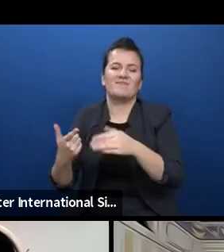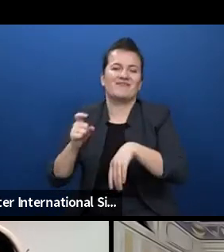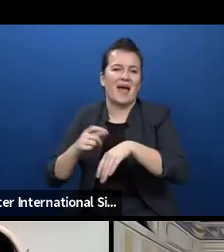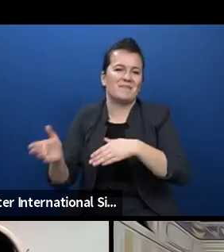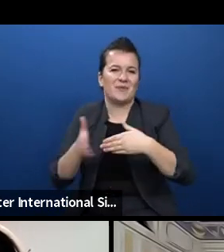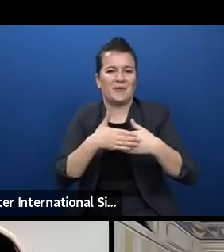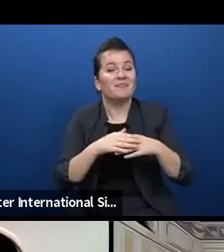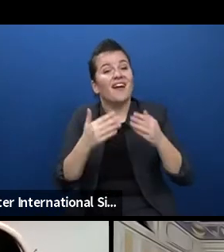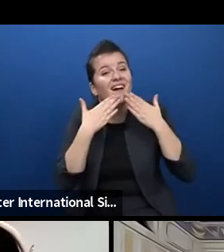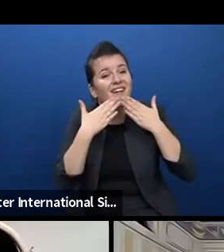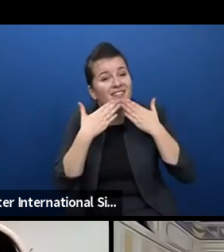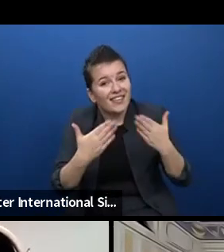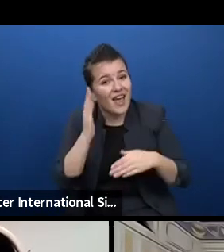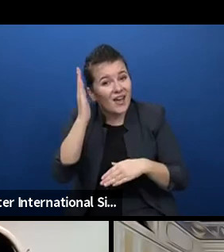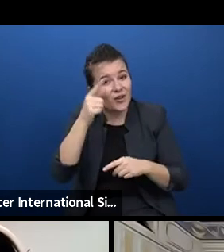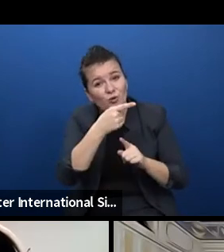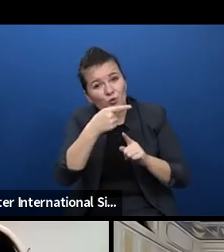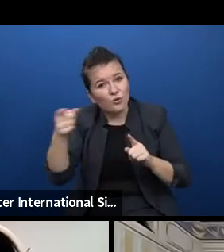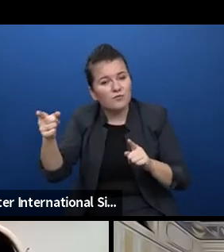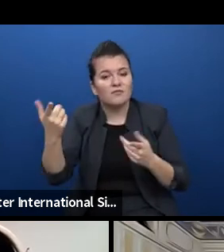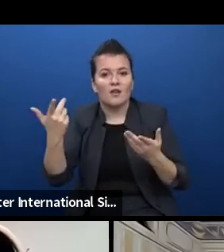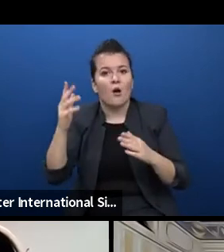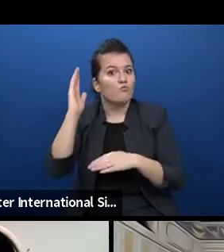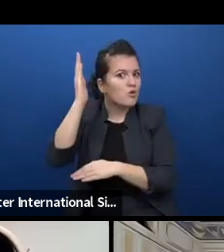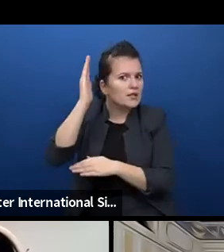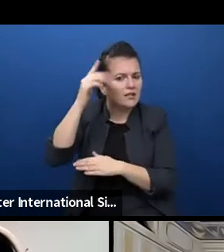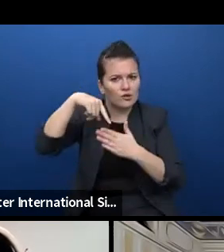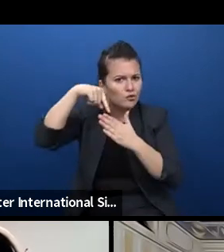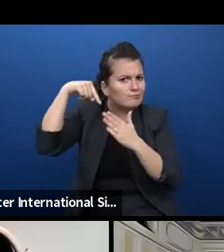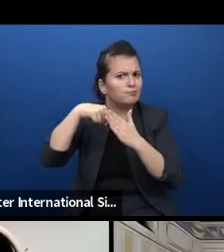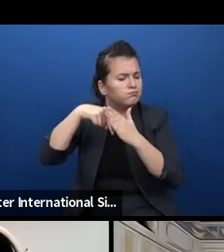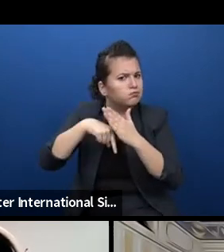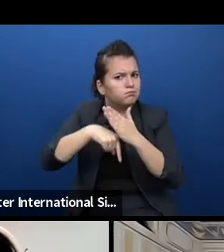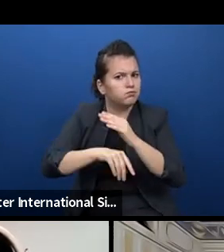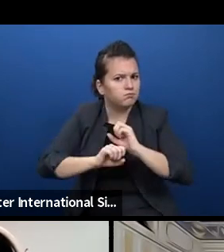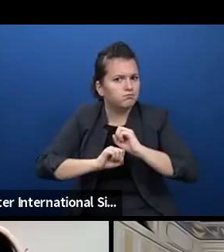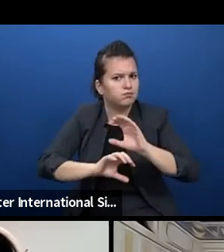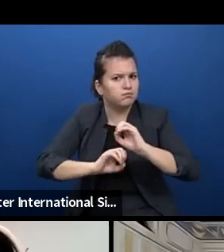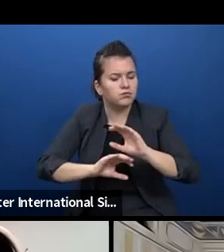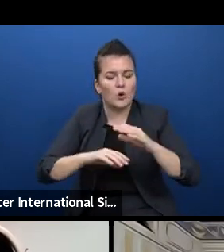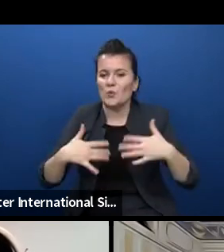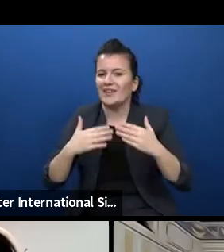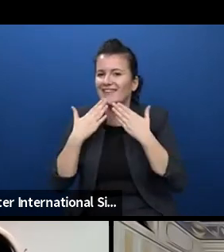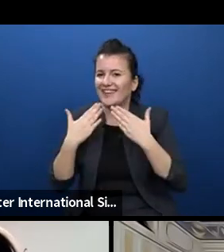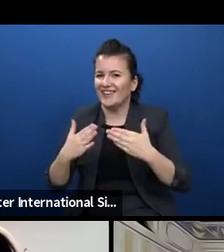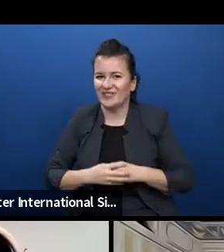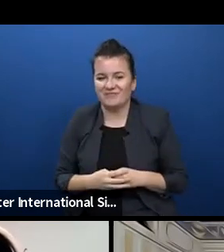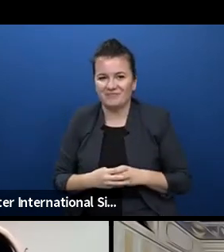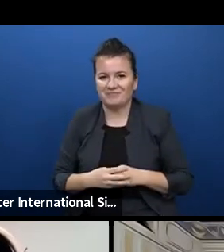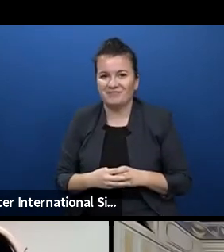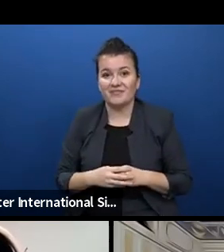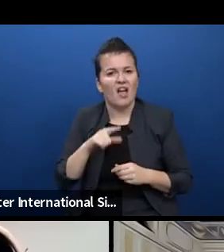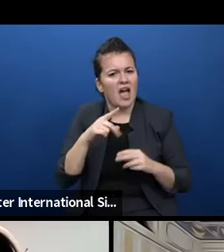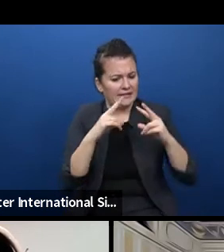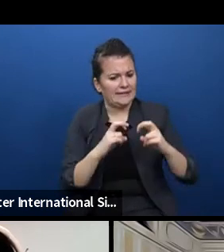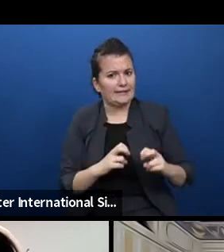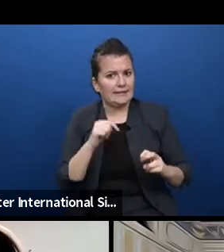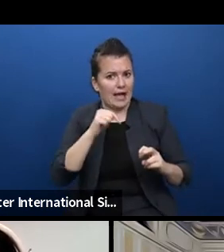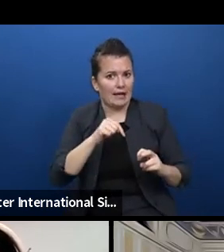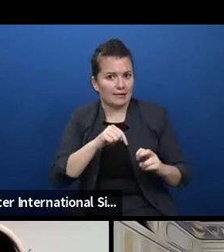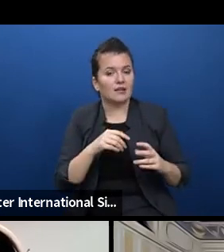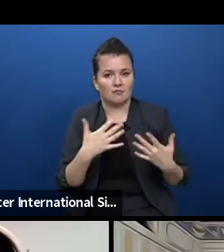you for this dense and detailed presentation. I think we can say that this study is very much